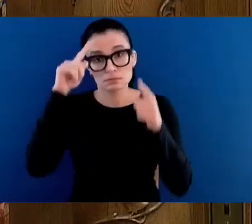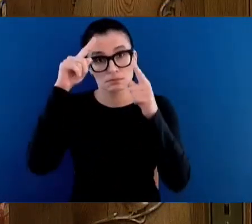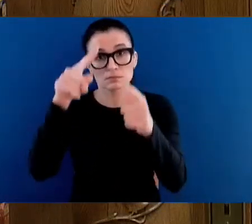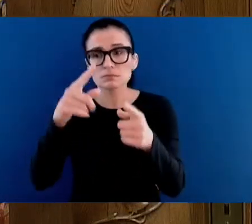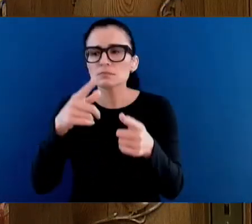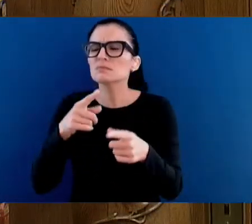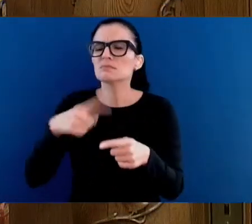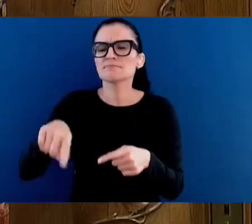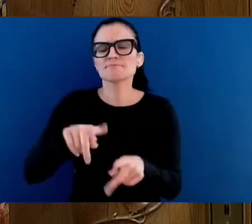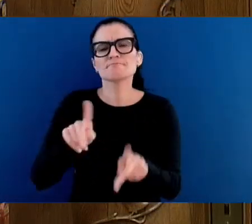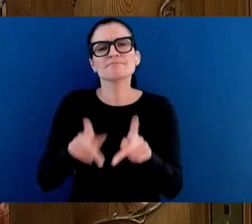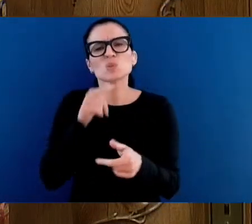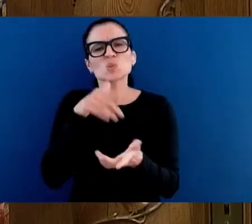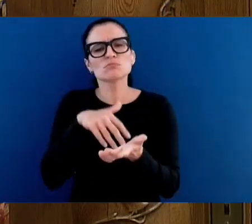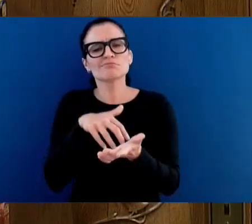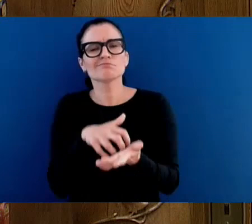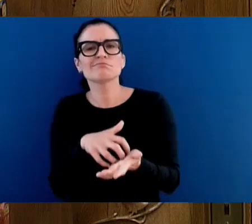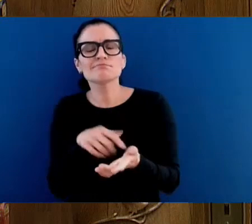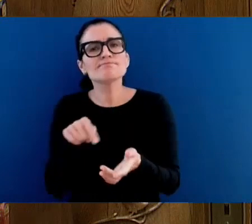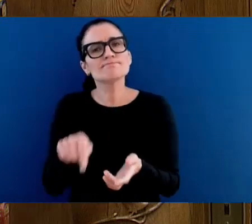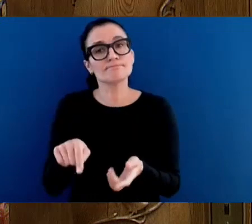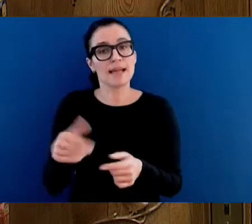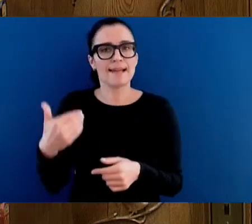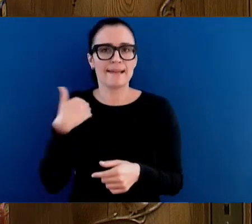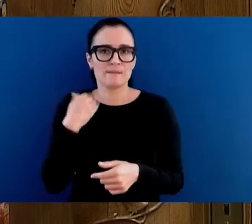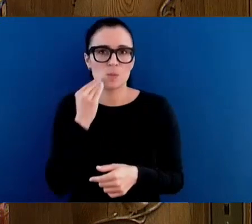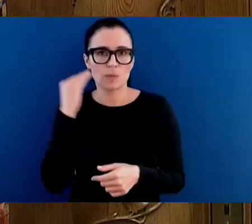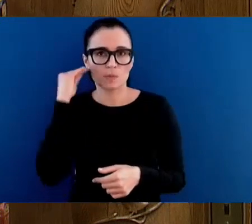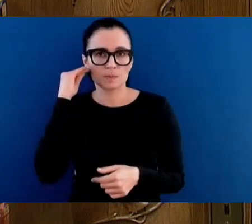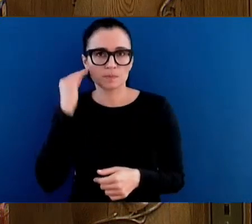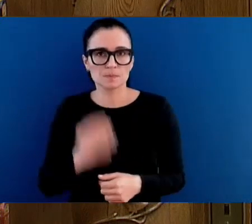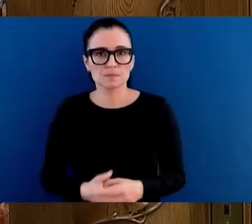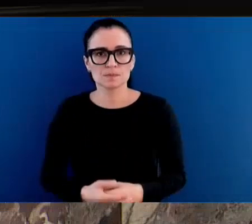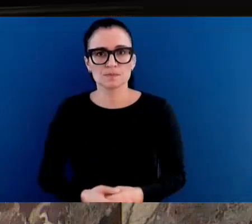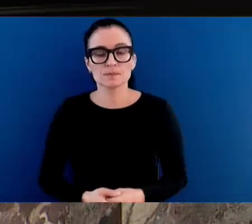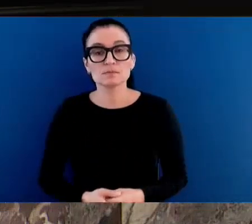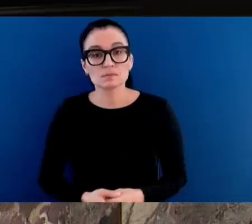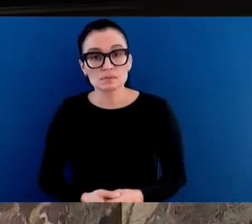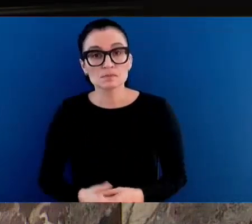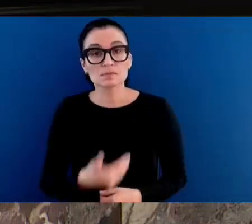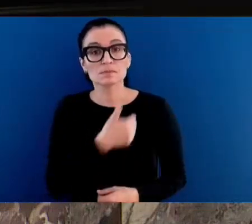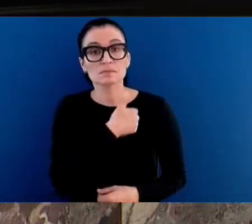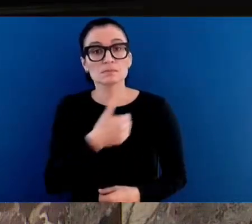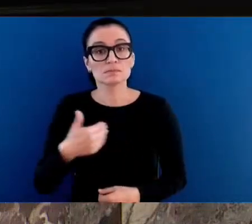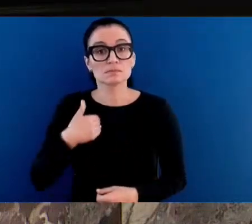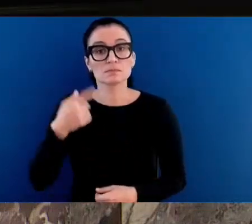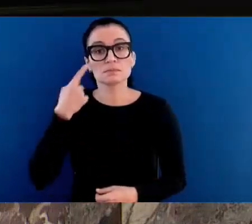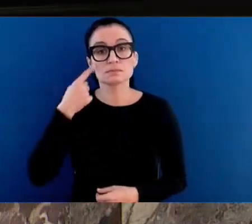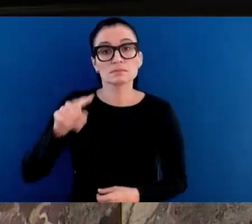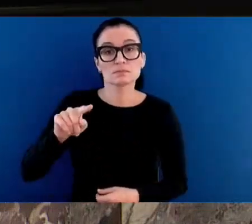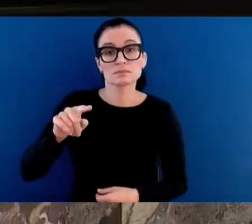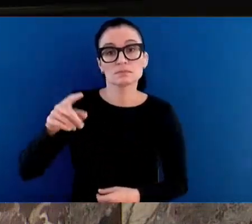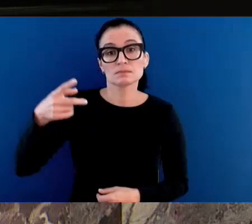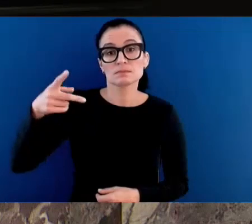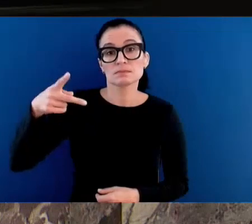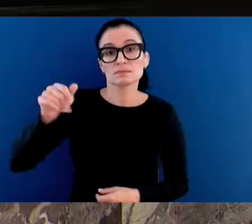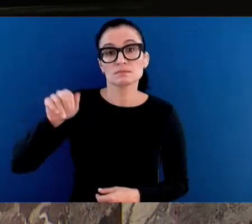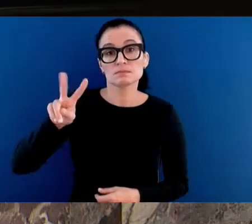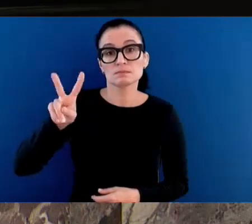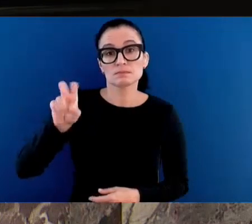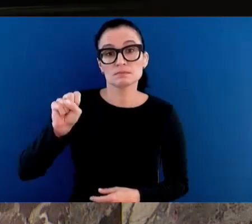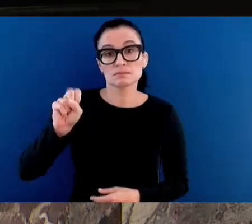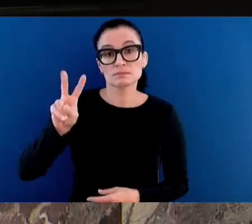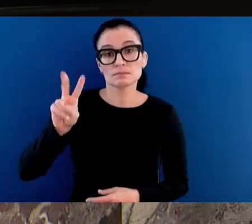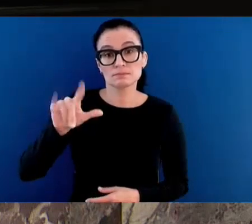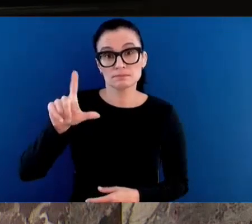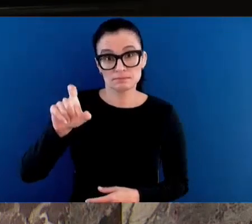Member for Parksville Qualicum. There are nearly 12,000 people in Oceanside on a wait list for a family doctor, a wait list that is 3 years